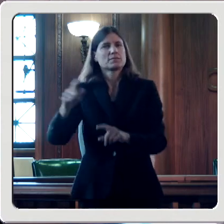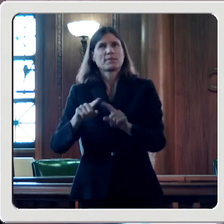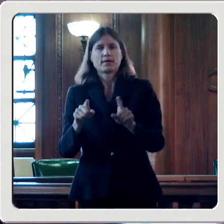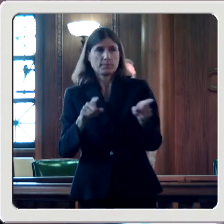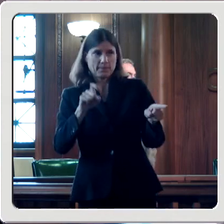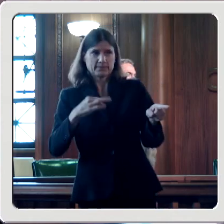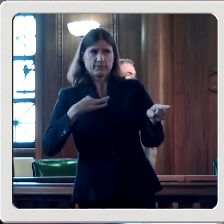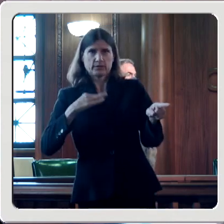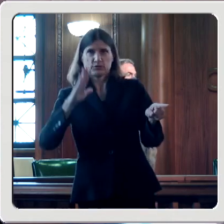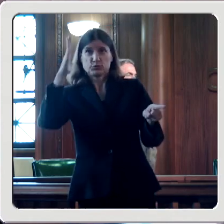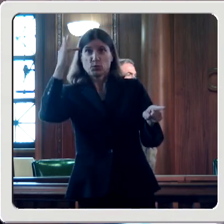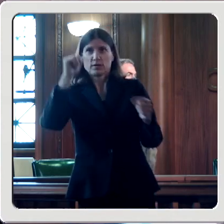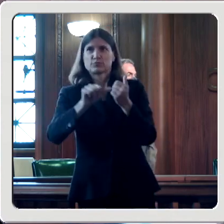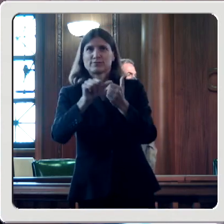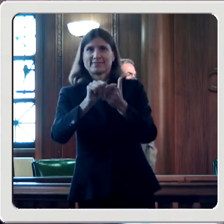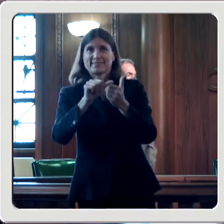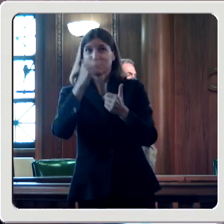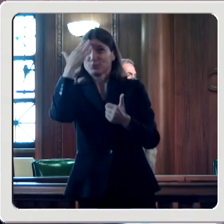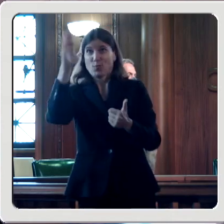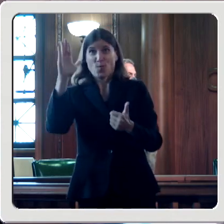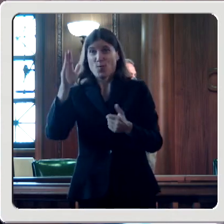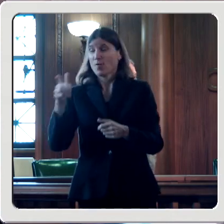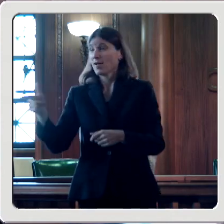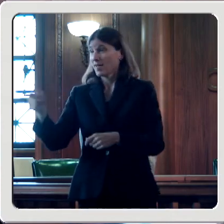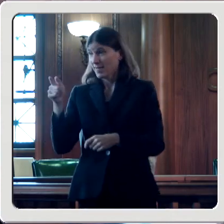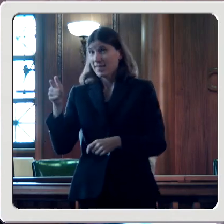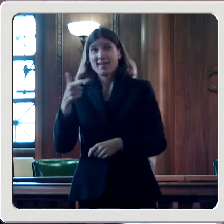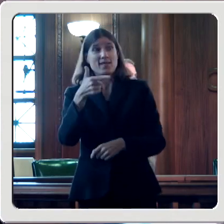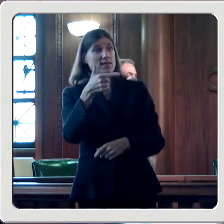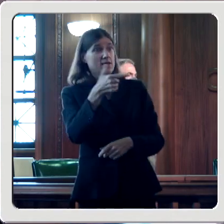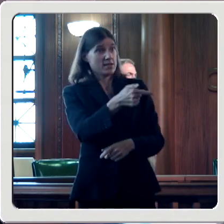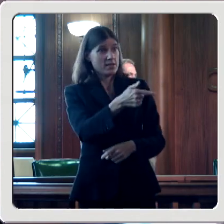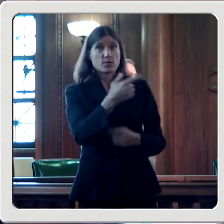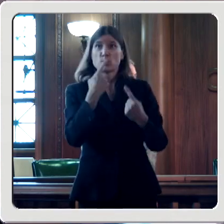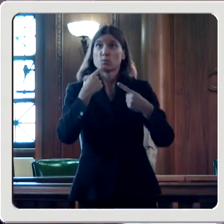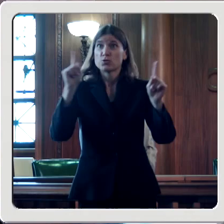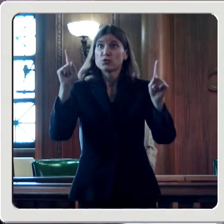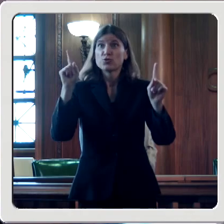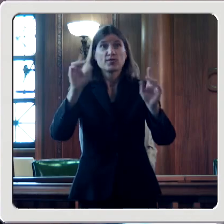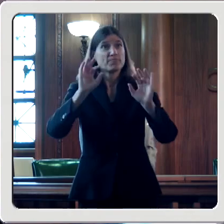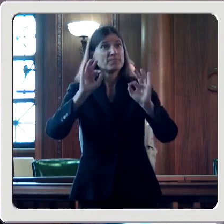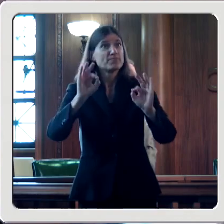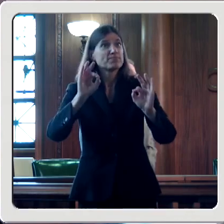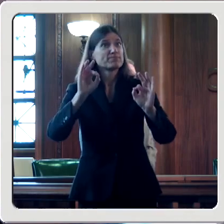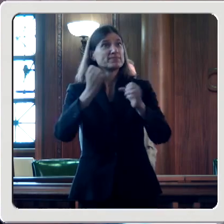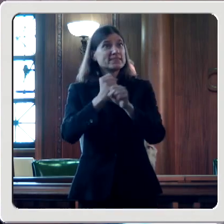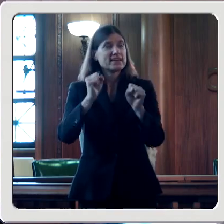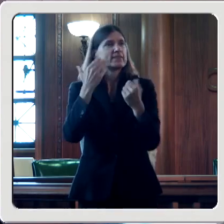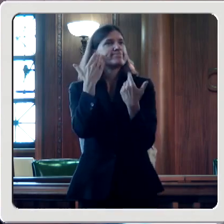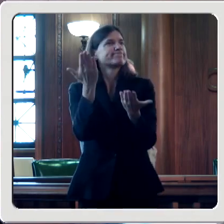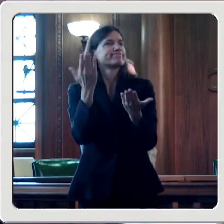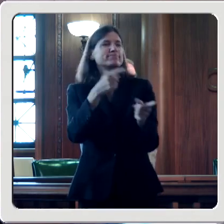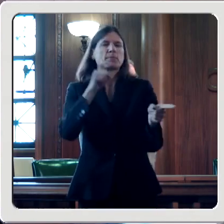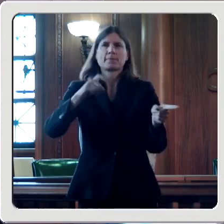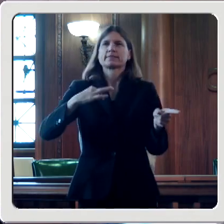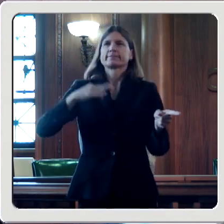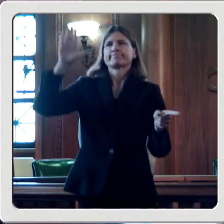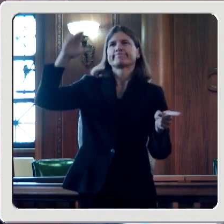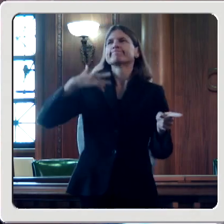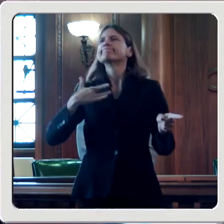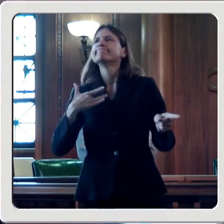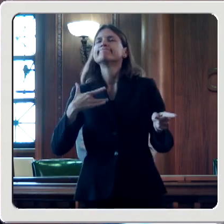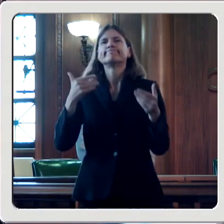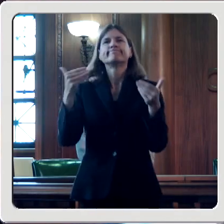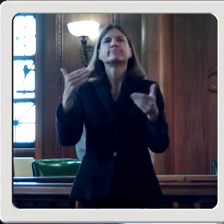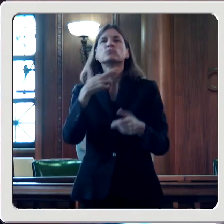that there are risks and potential benefits to what they're engaging in, and we expect that the providers and the scientific community to help best convey that. I